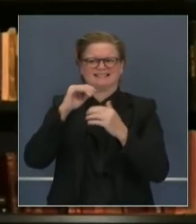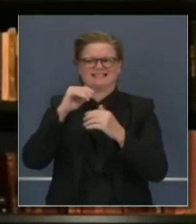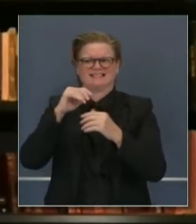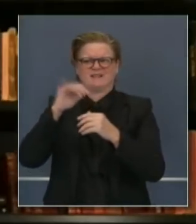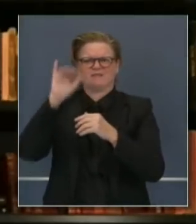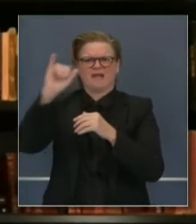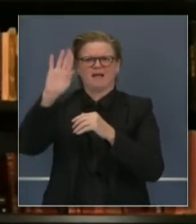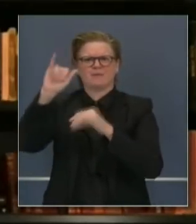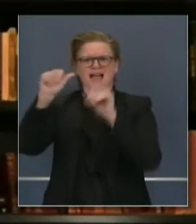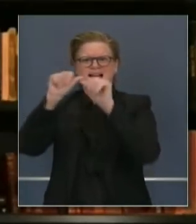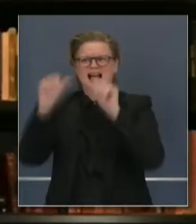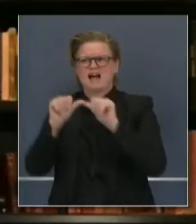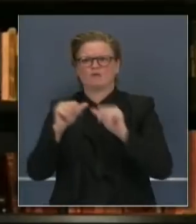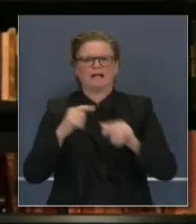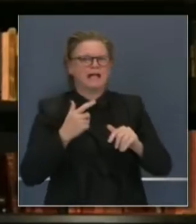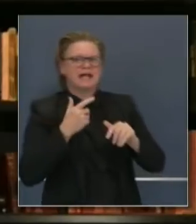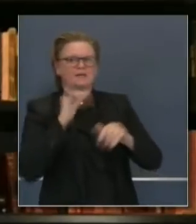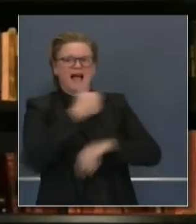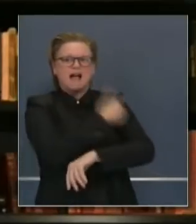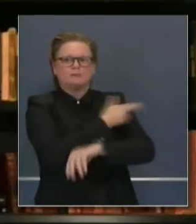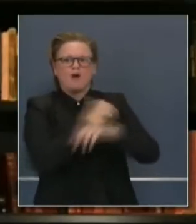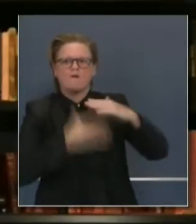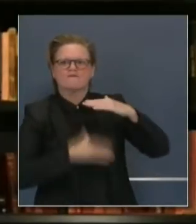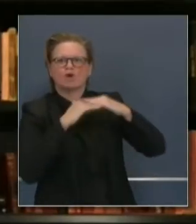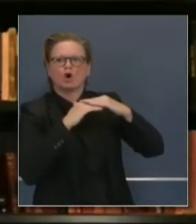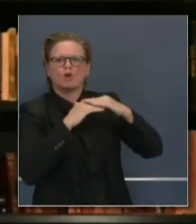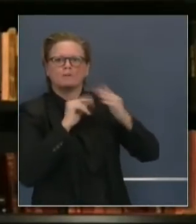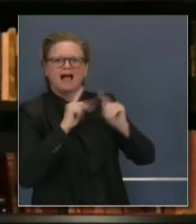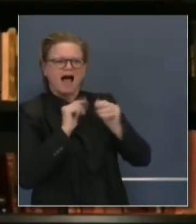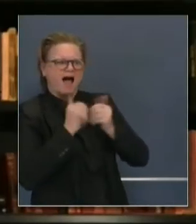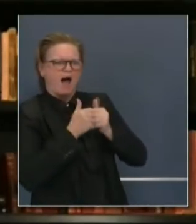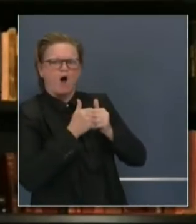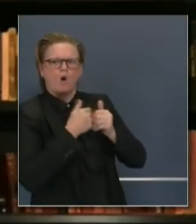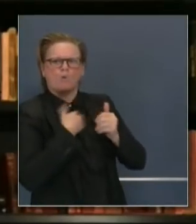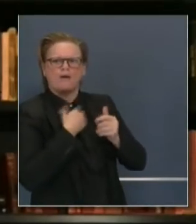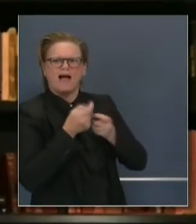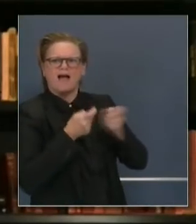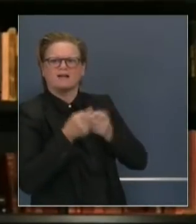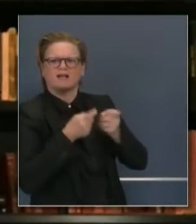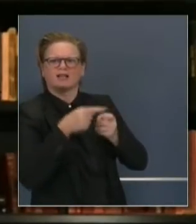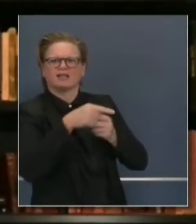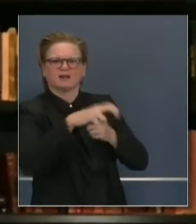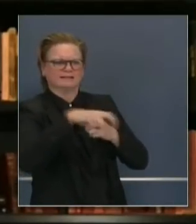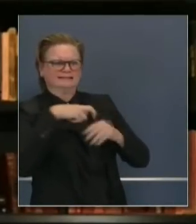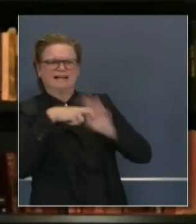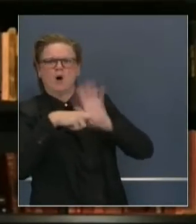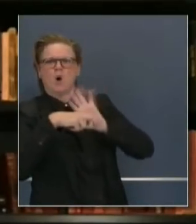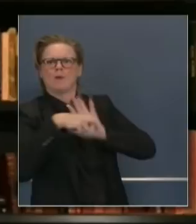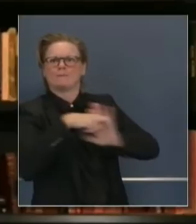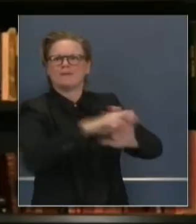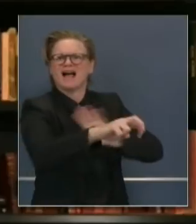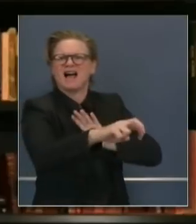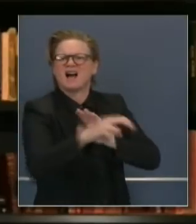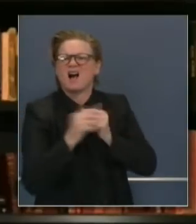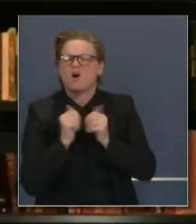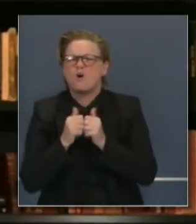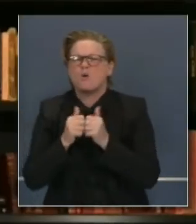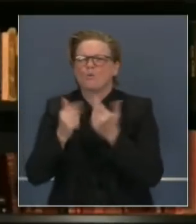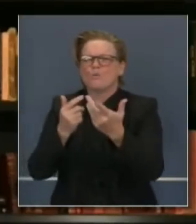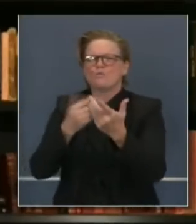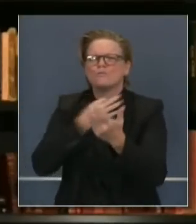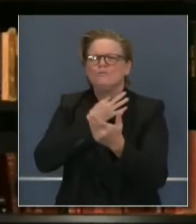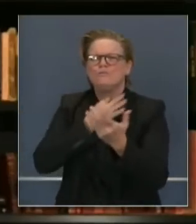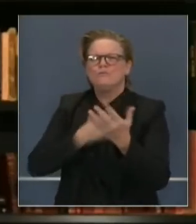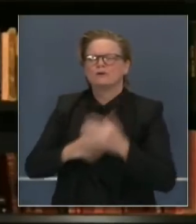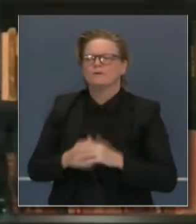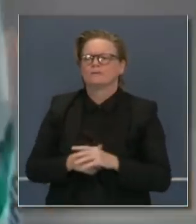for them? Can you talk a bit about that? Love it. Great question. Doctor, this was a perfect one. This is, as they say, a fastball down the middle for Dr.